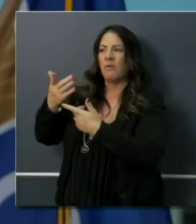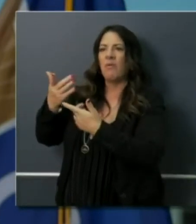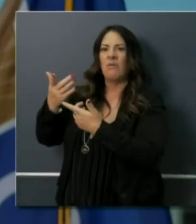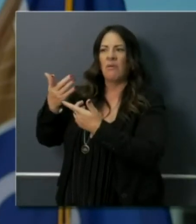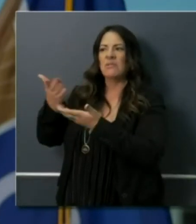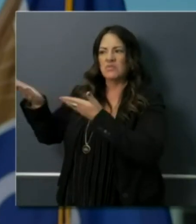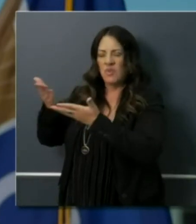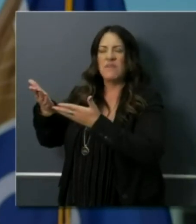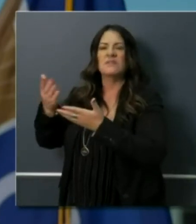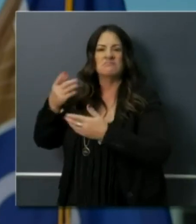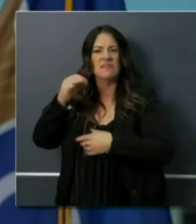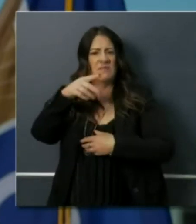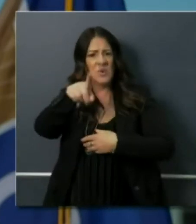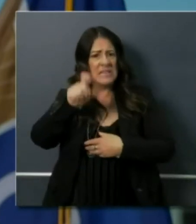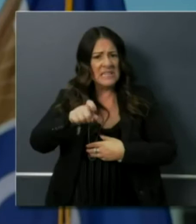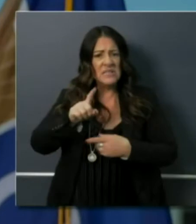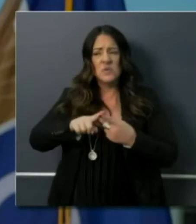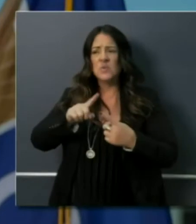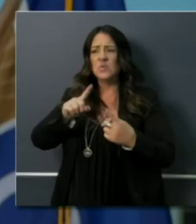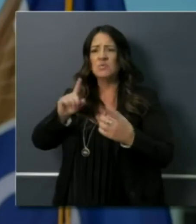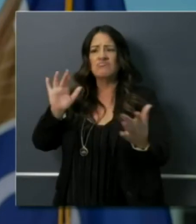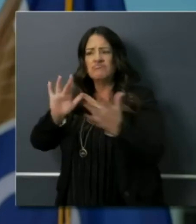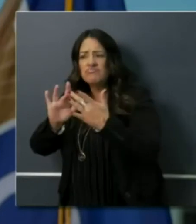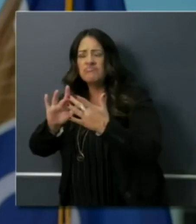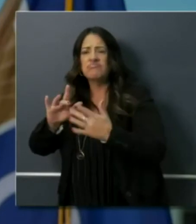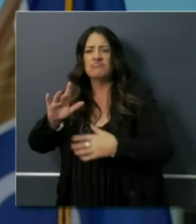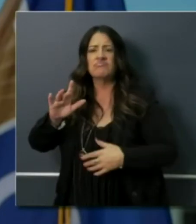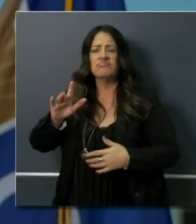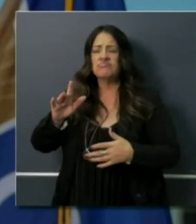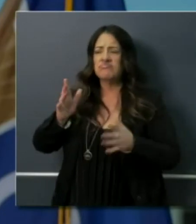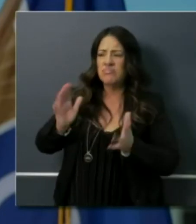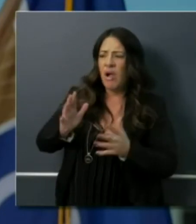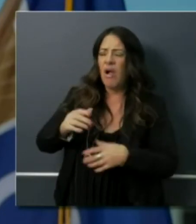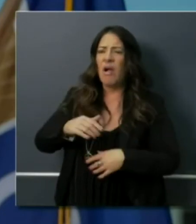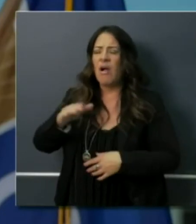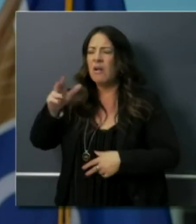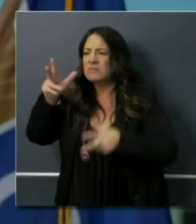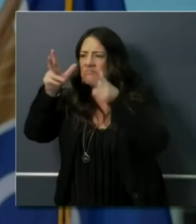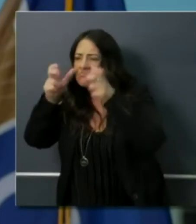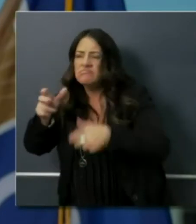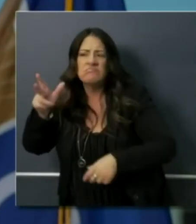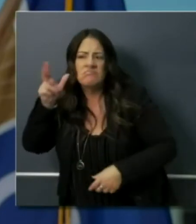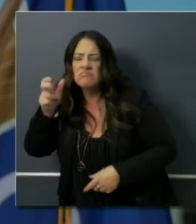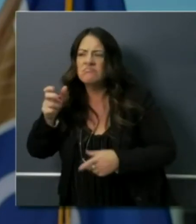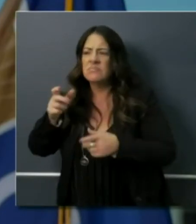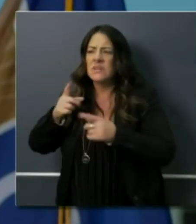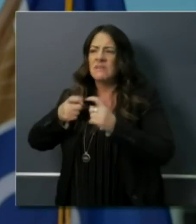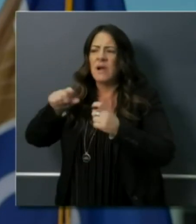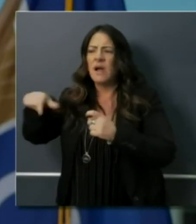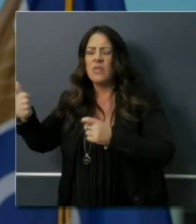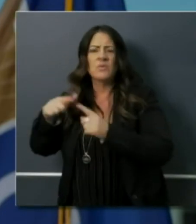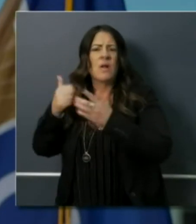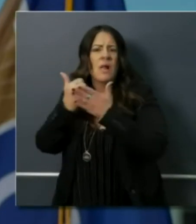just want to hear someone else's voice. We have the resources to do that. We have a